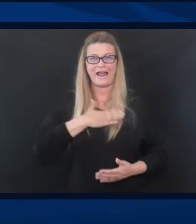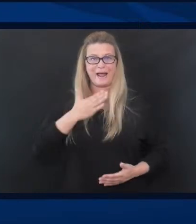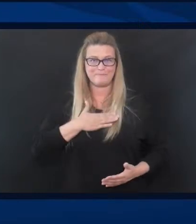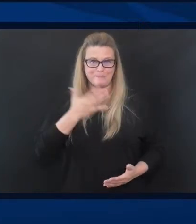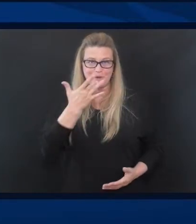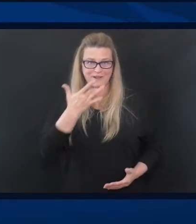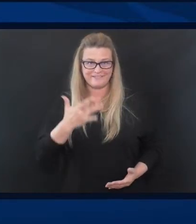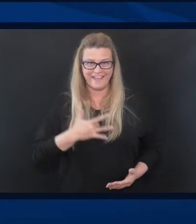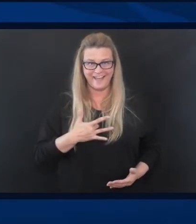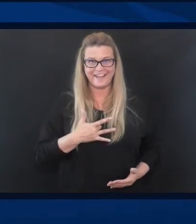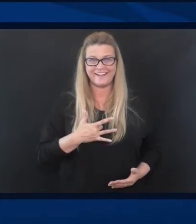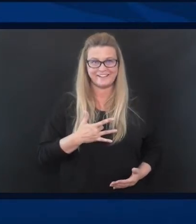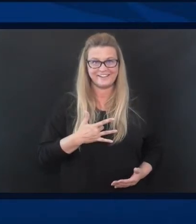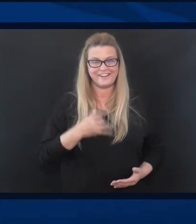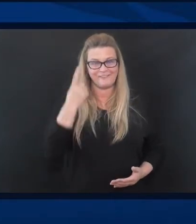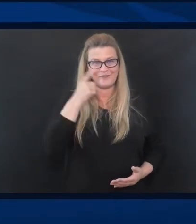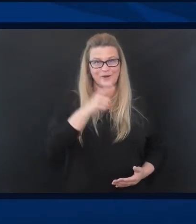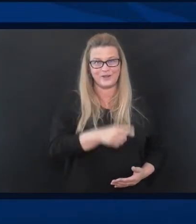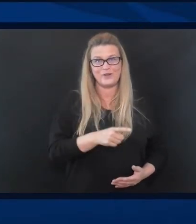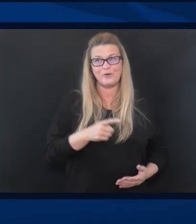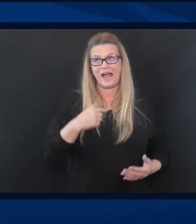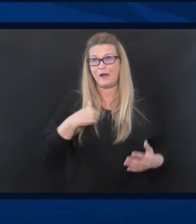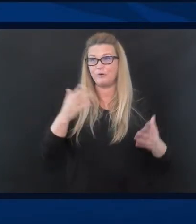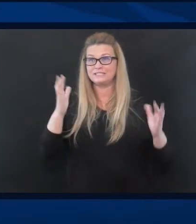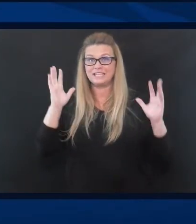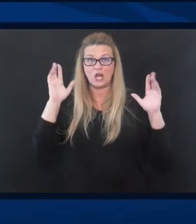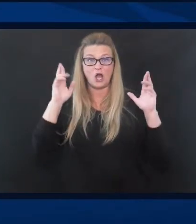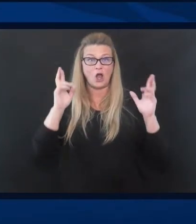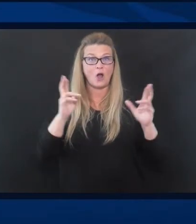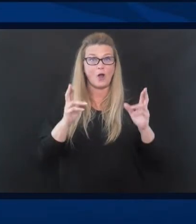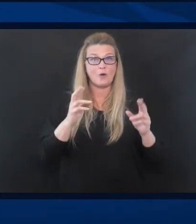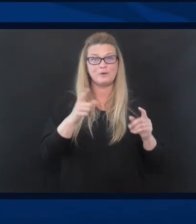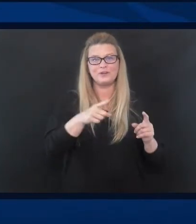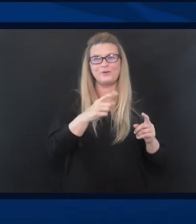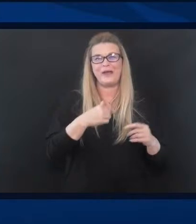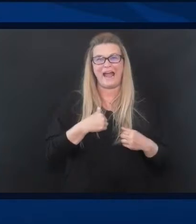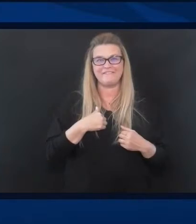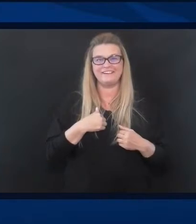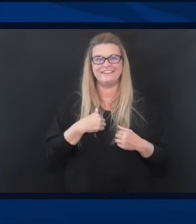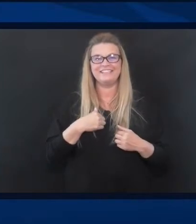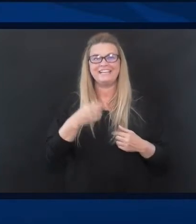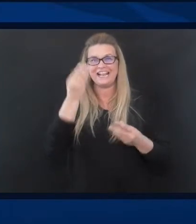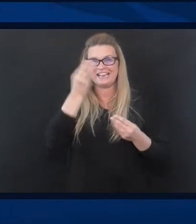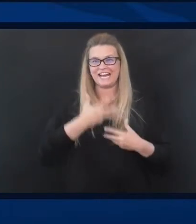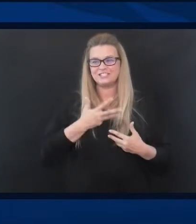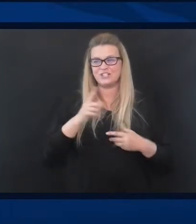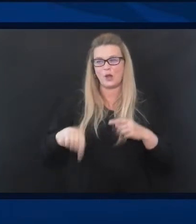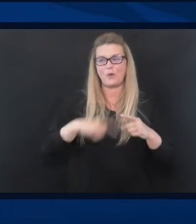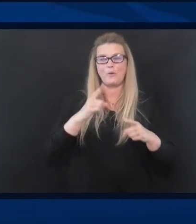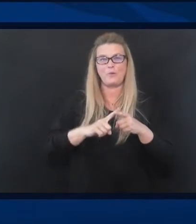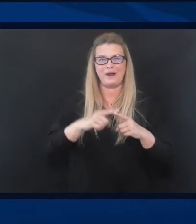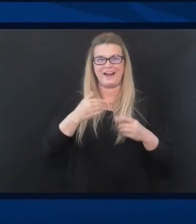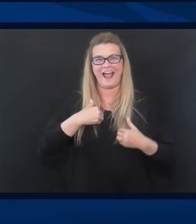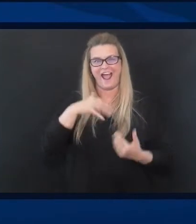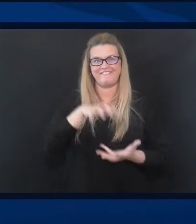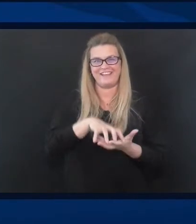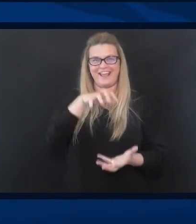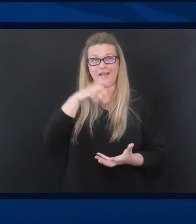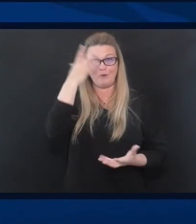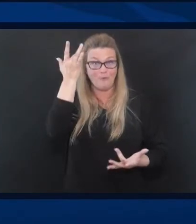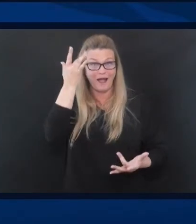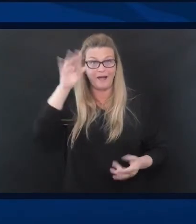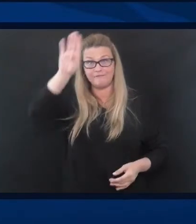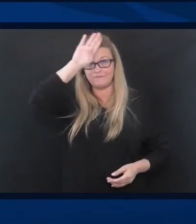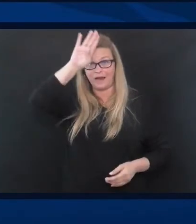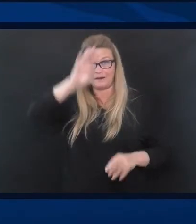you can advise when you are having cake so we can have the fire department on standby. I'd also like to